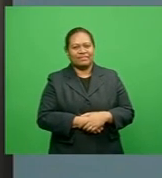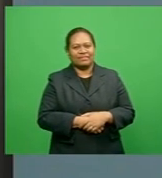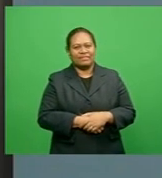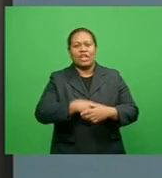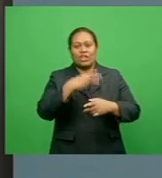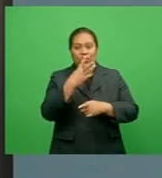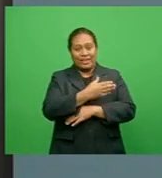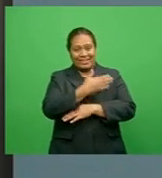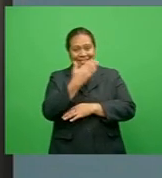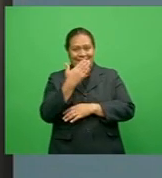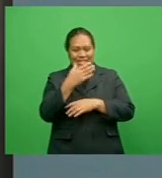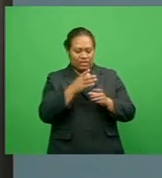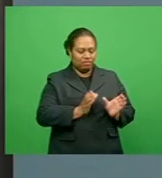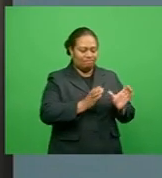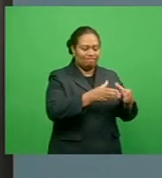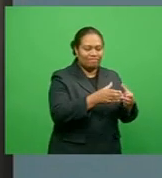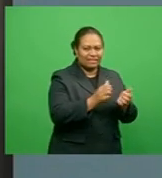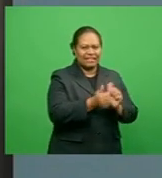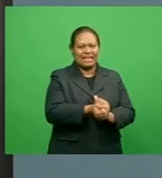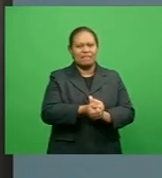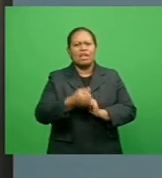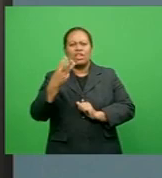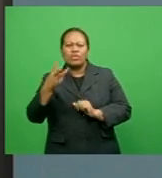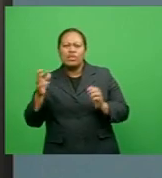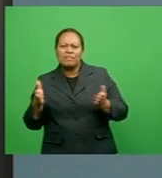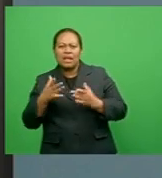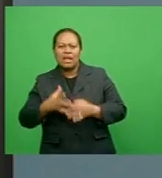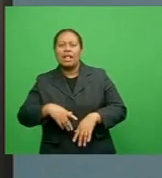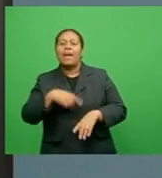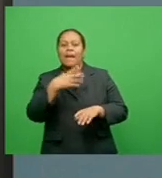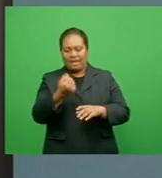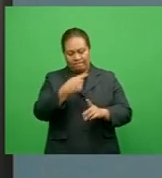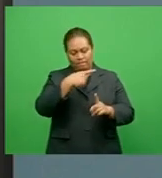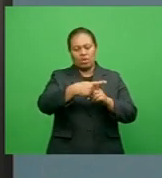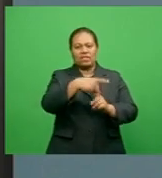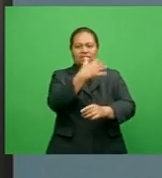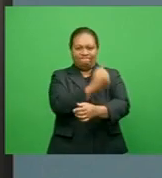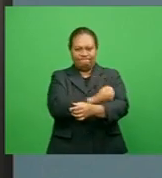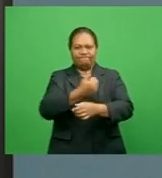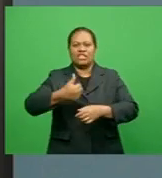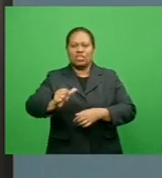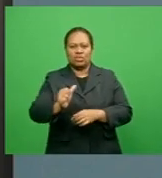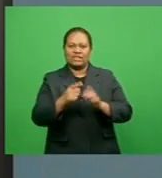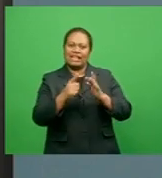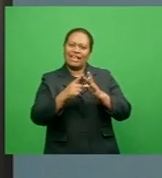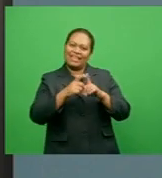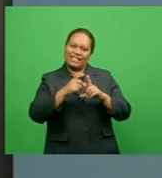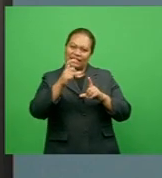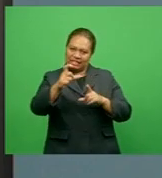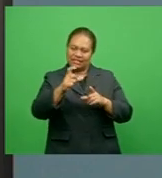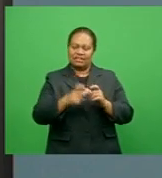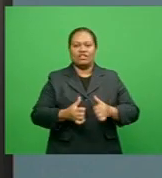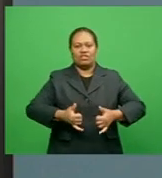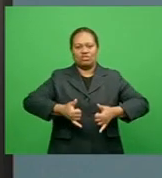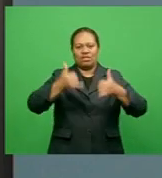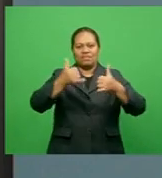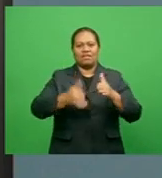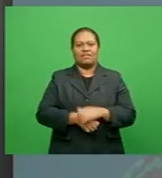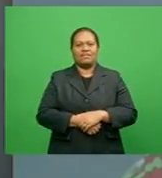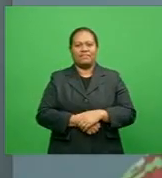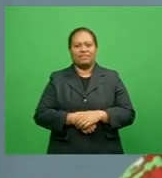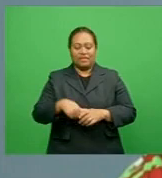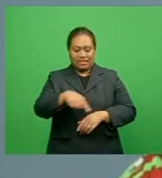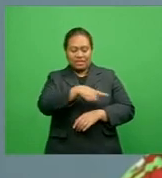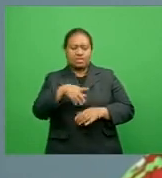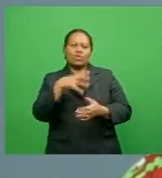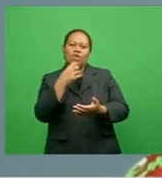After the 3 days of pool games, 3 players have tested positive for drug use at the Courts Inter-District Championship. This